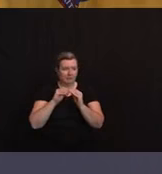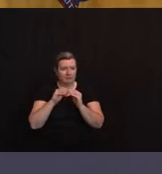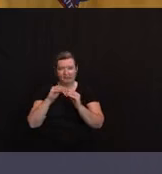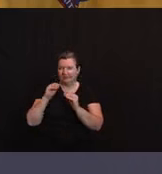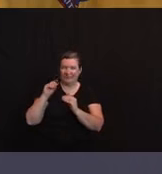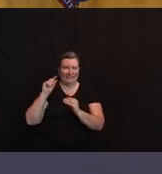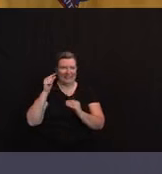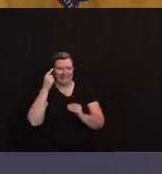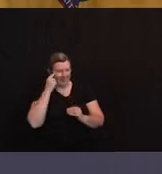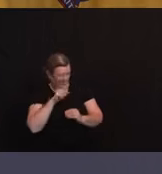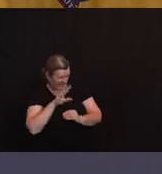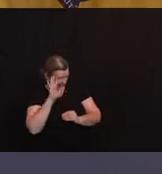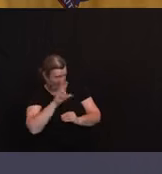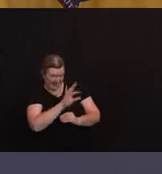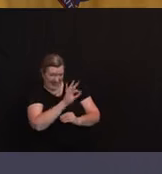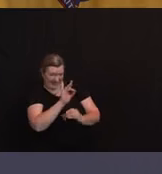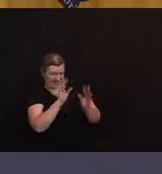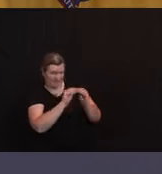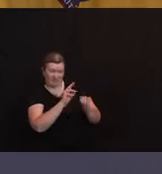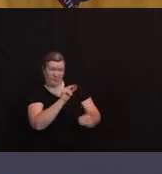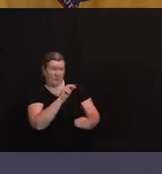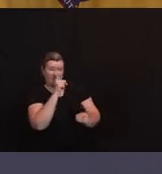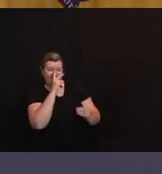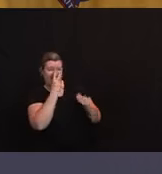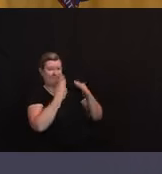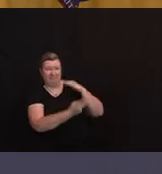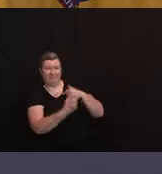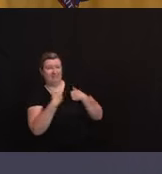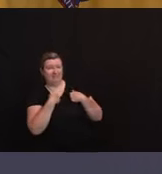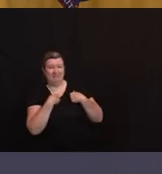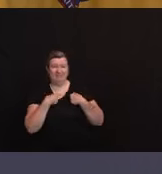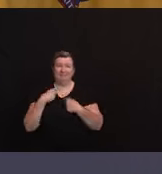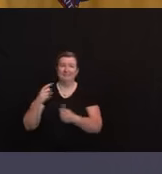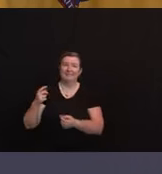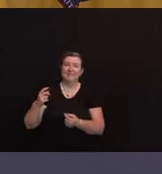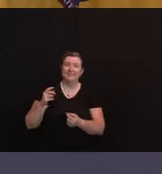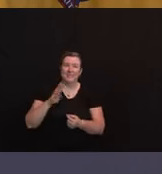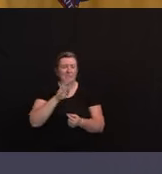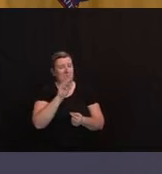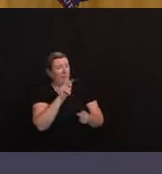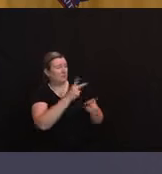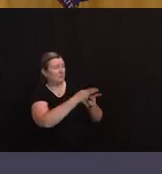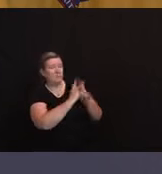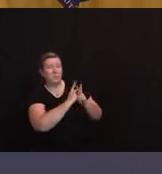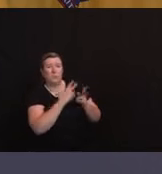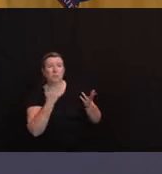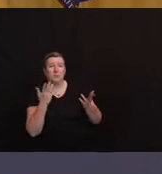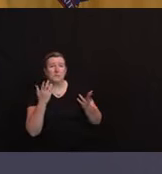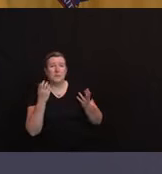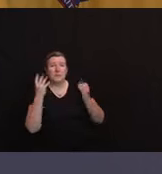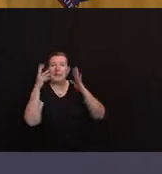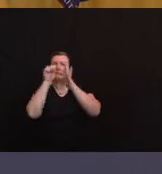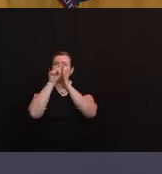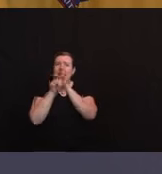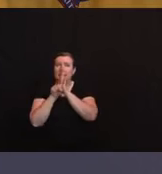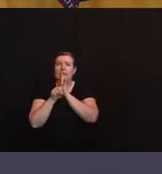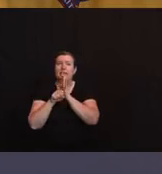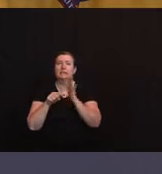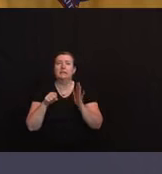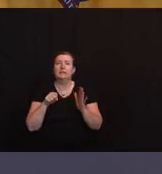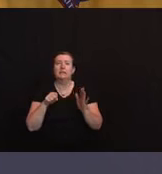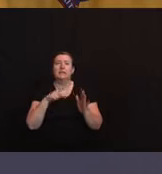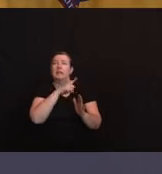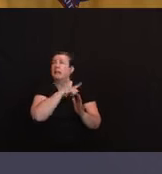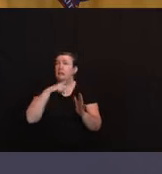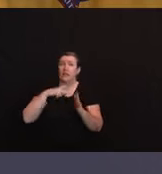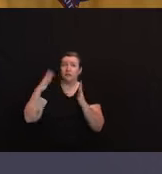Yep. Back during the whole Bonding Act discussion, a lot of state lawmakers thought it was premature and that maybe they